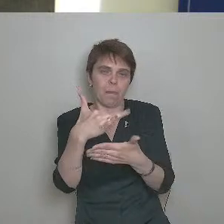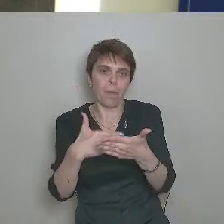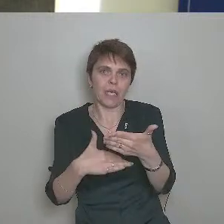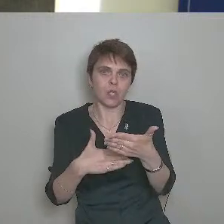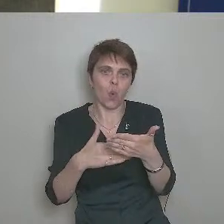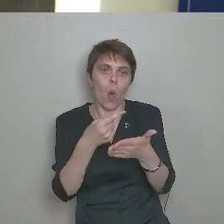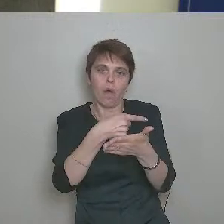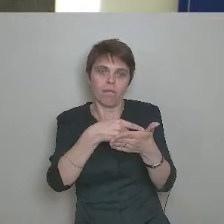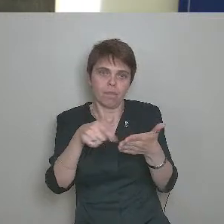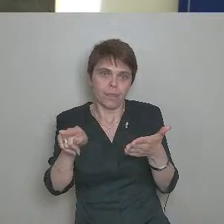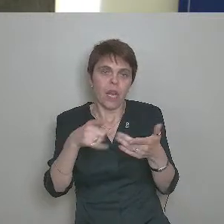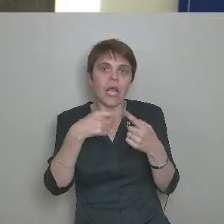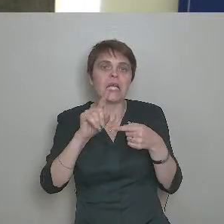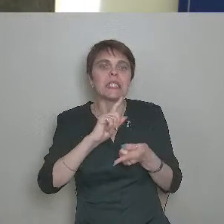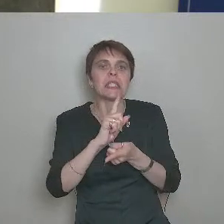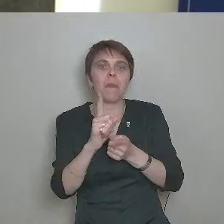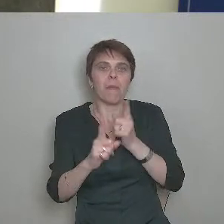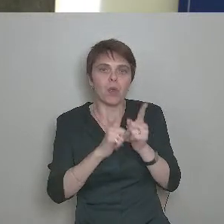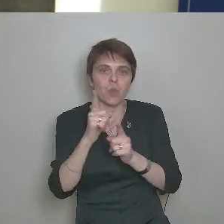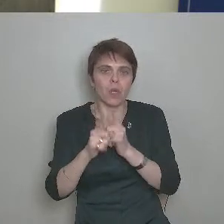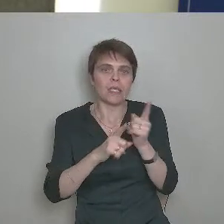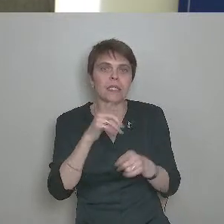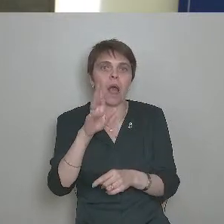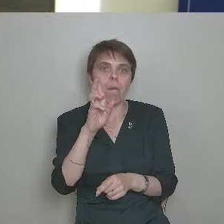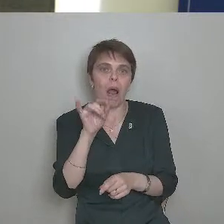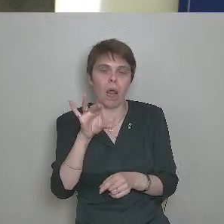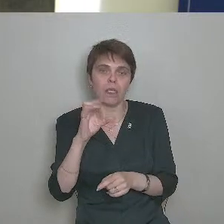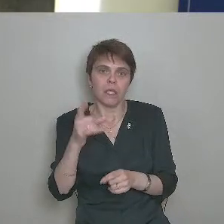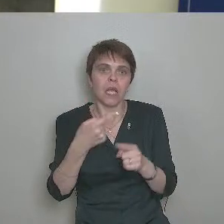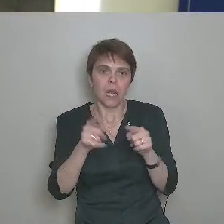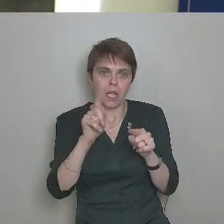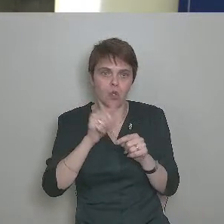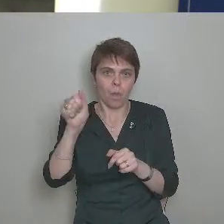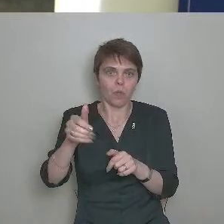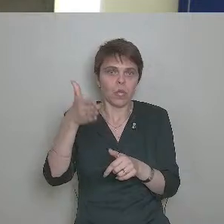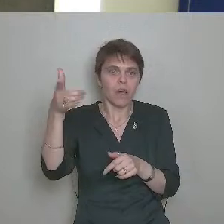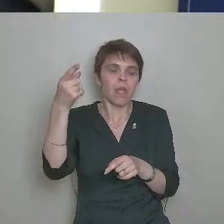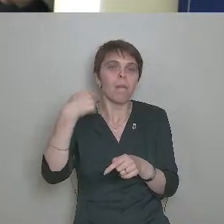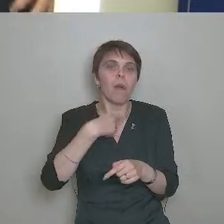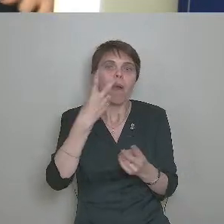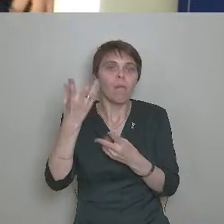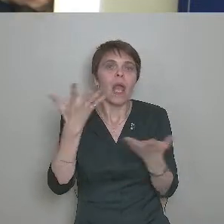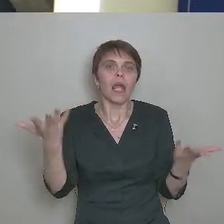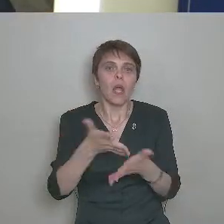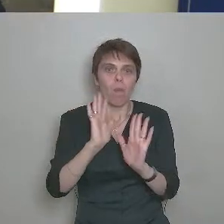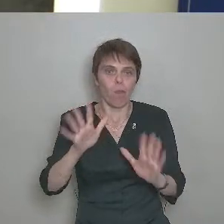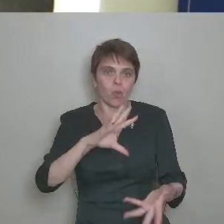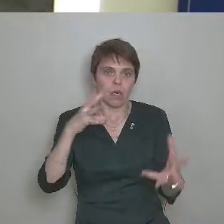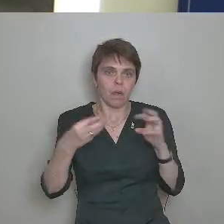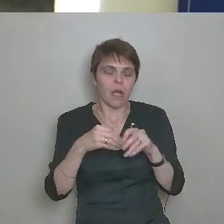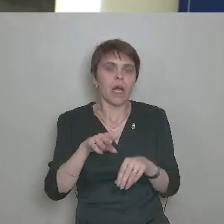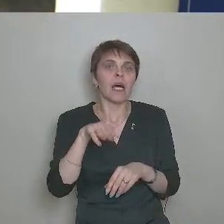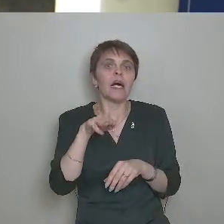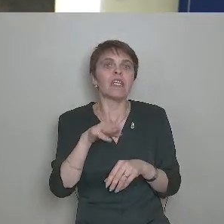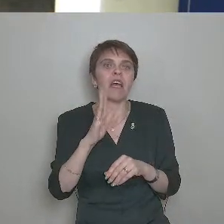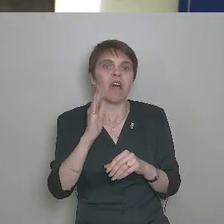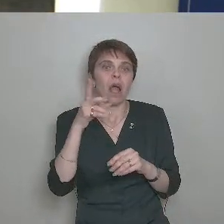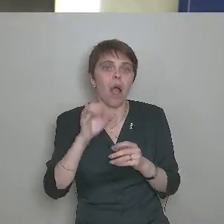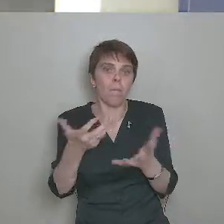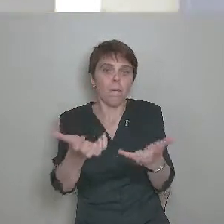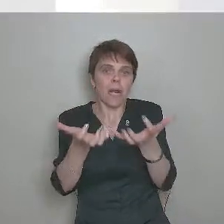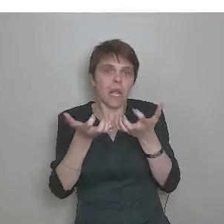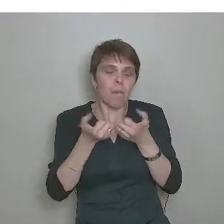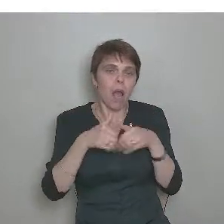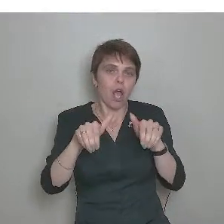removed from the list submitted, then gender balance changes. And in this slide, we see the result.